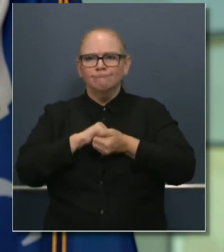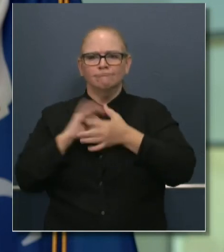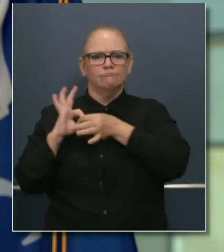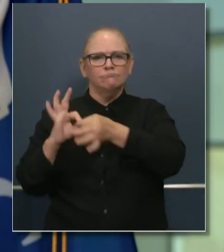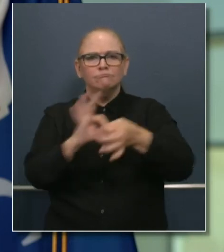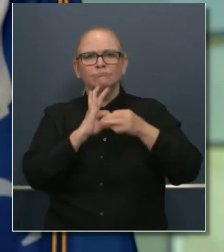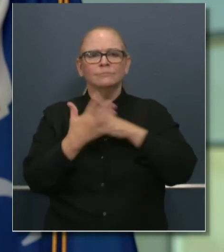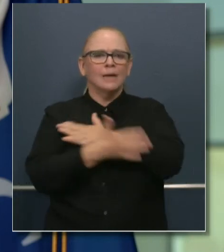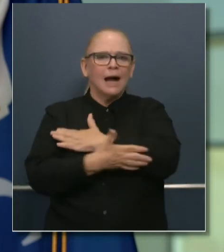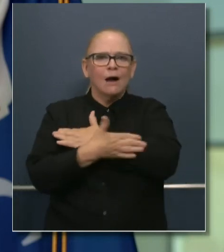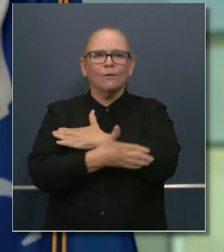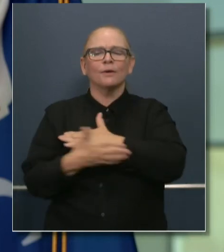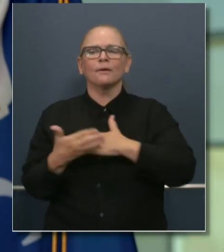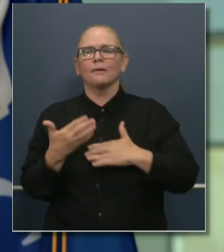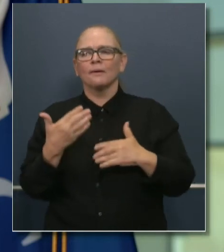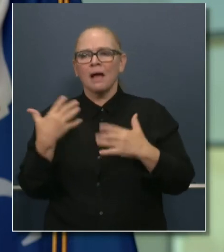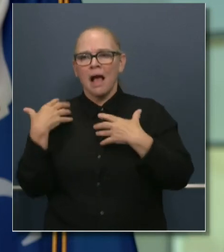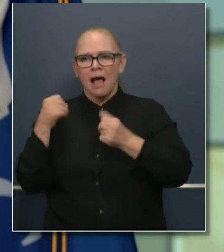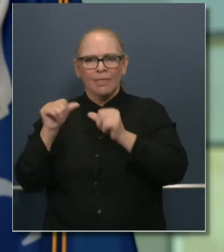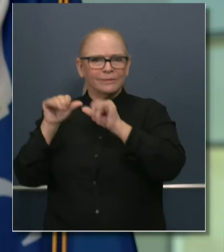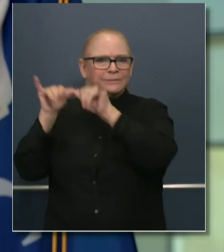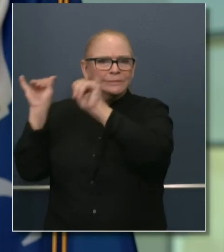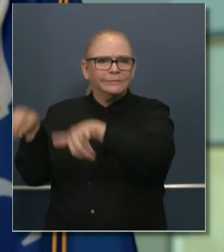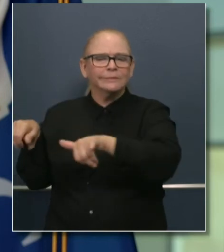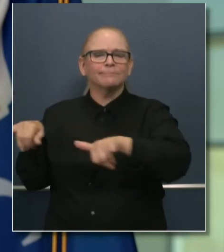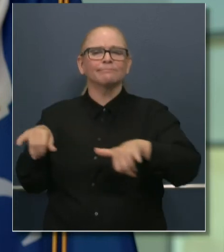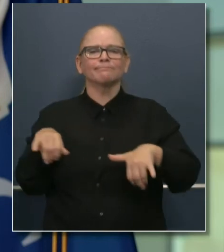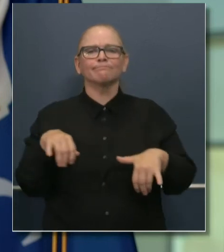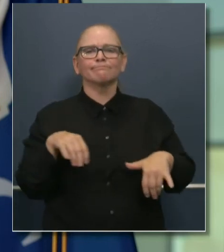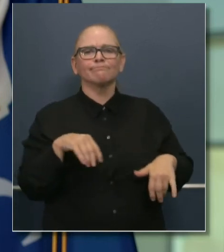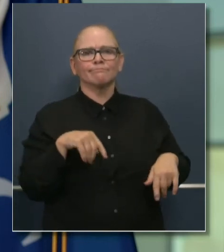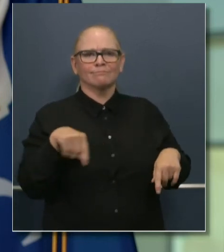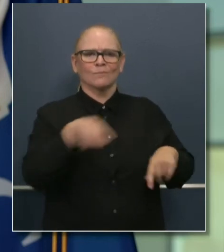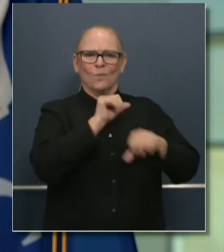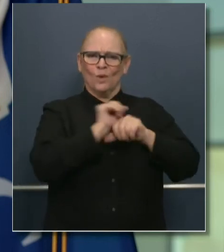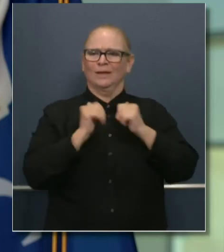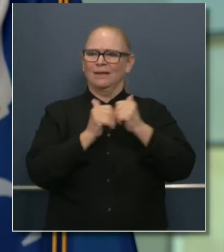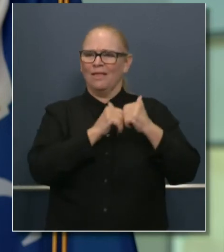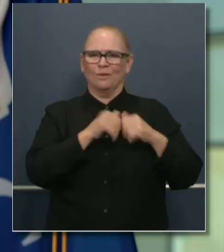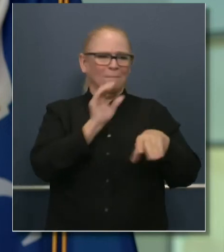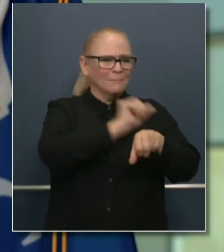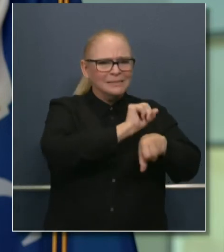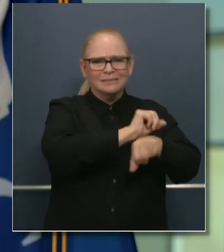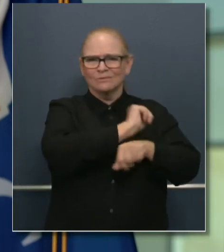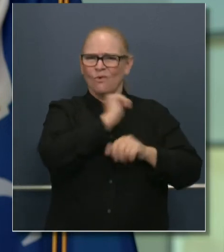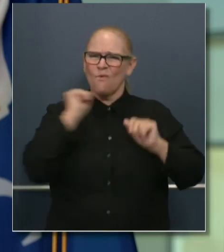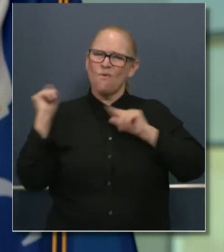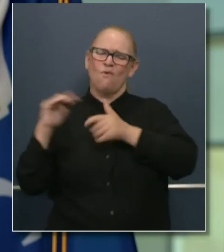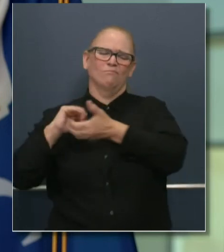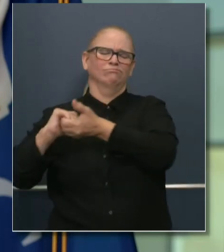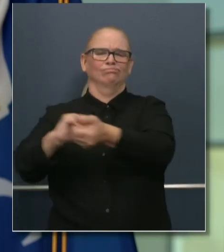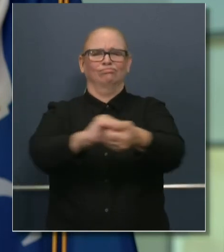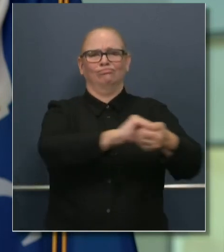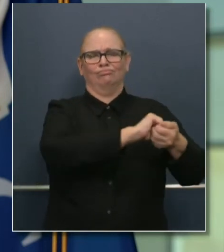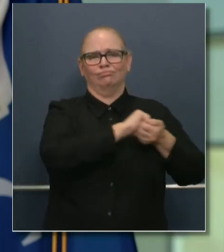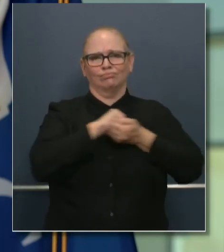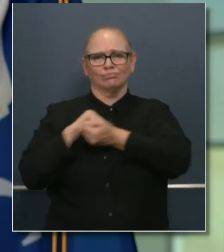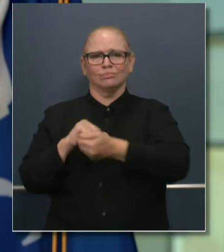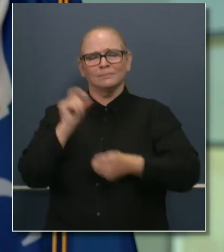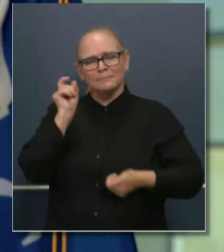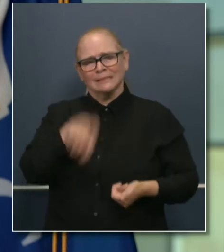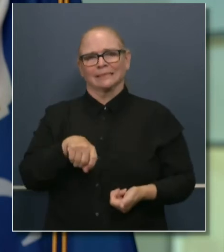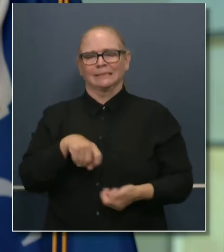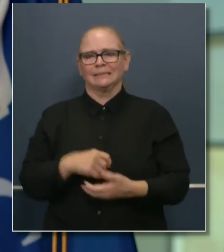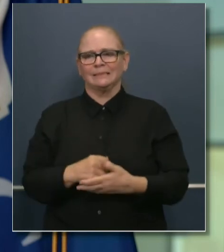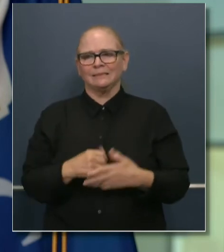by county, health director by health director, and business by business. And I would be remiss, I'll just close on this. I want to